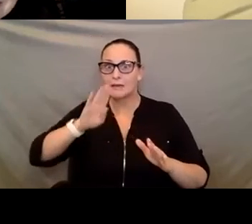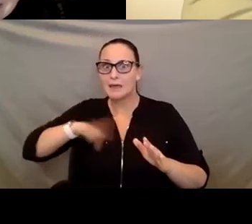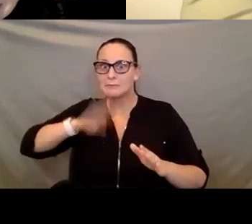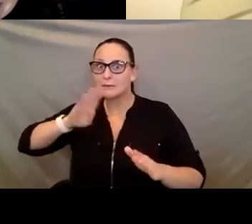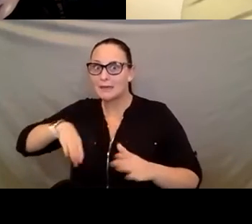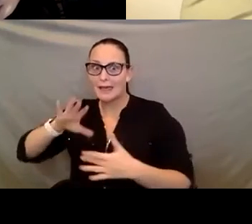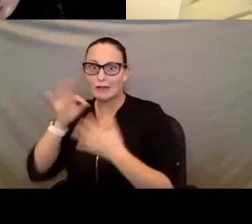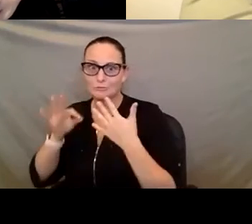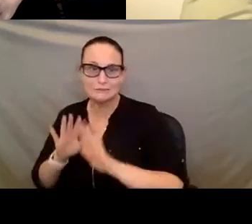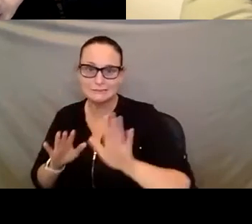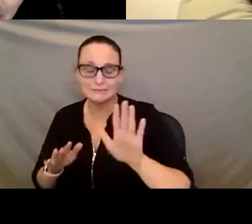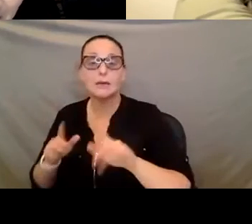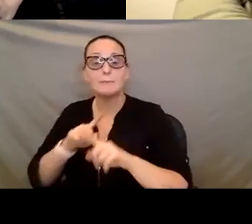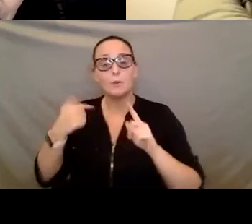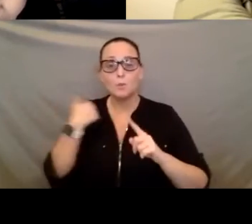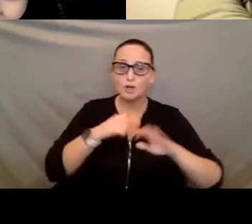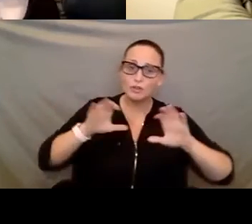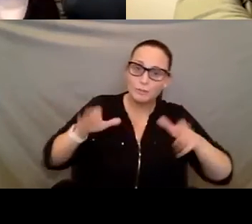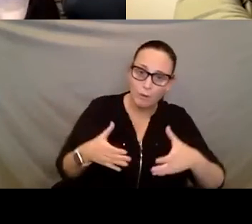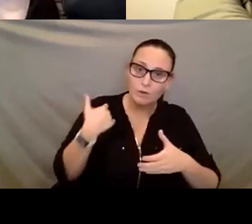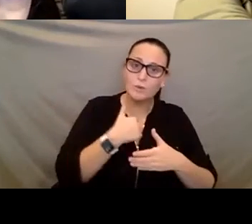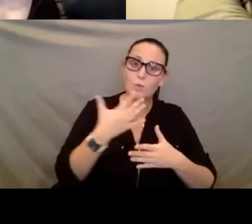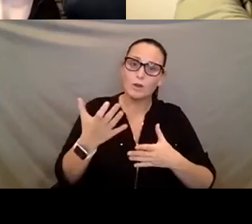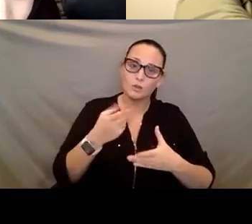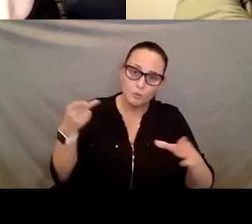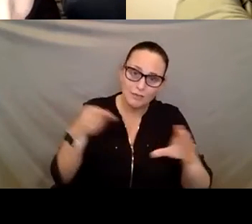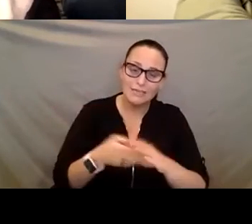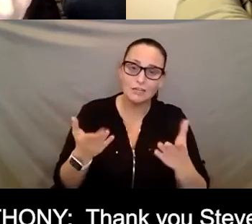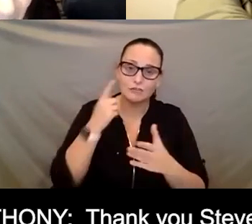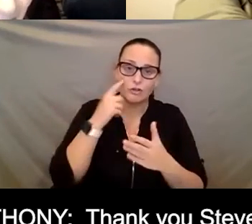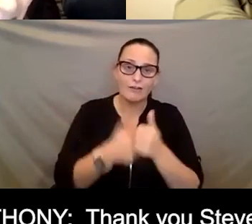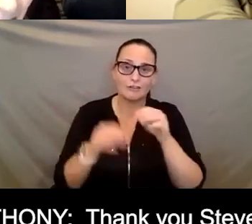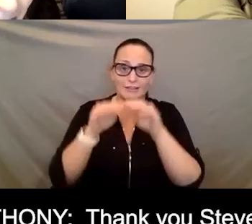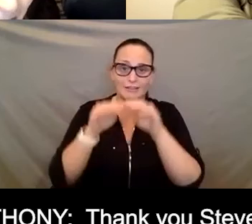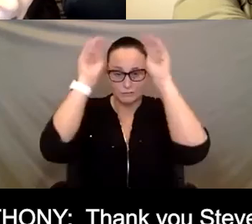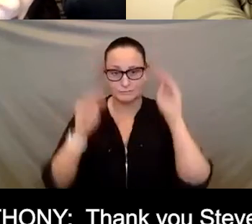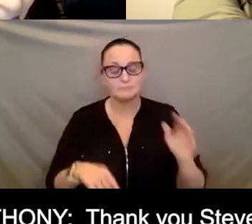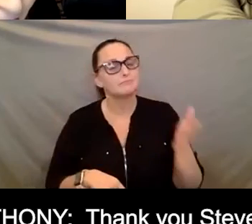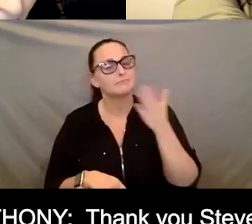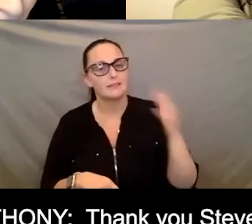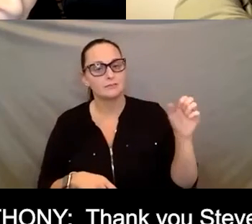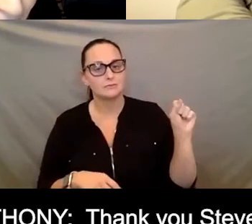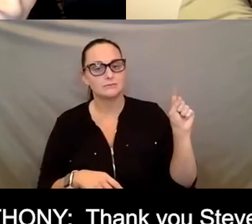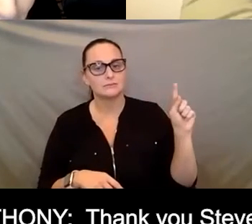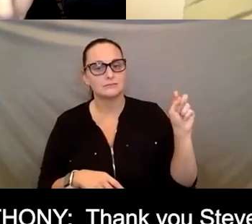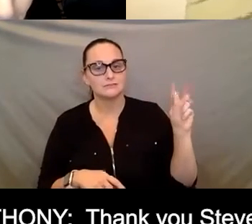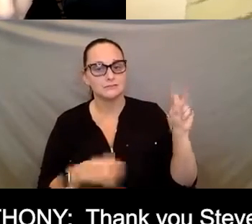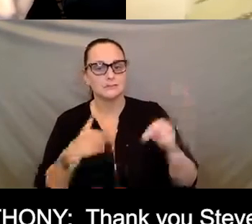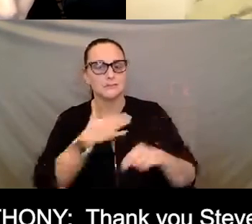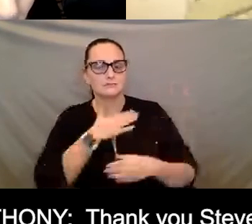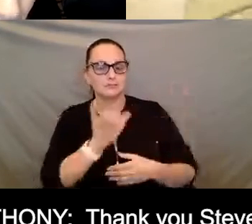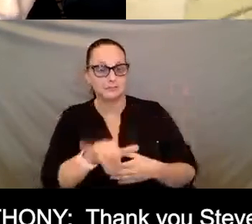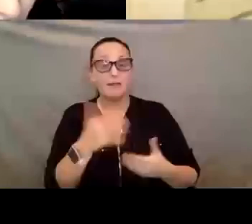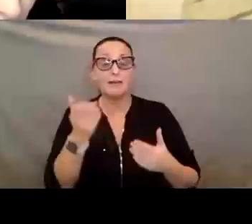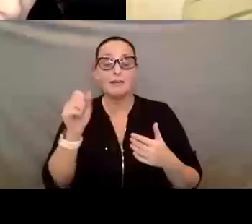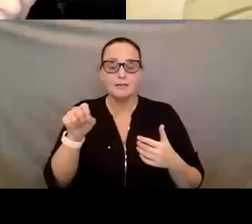options, but we're the party, and we want you here at every level. Thank you, Stephen. I appreciate you saying that. Yeah, because we